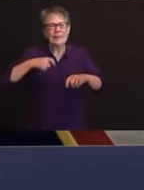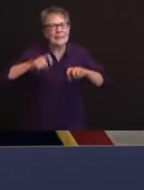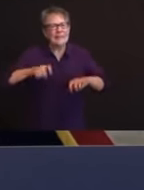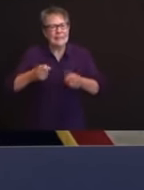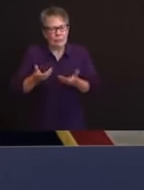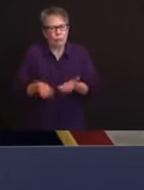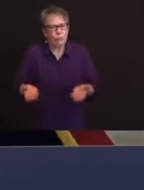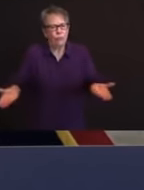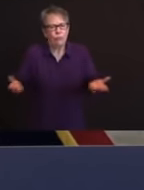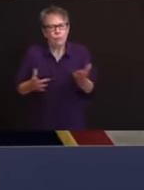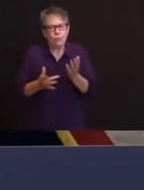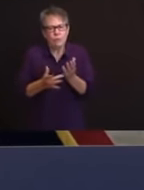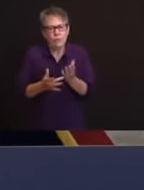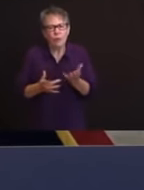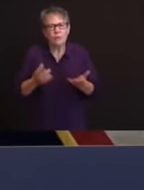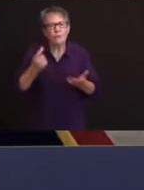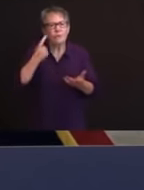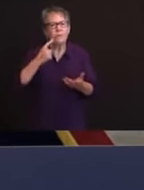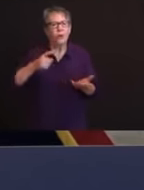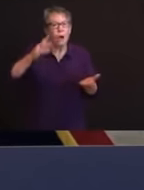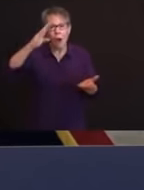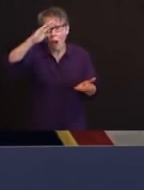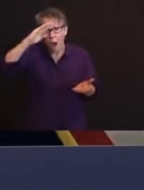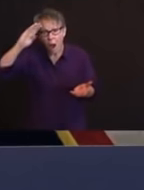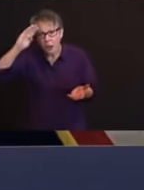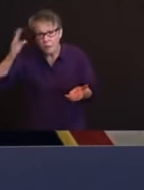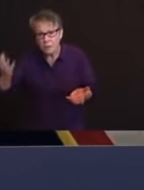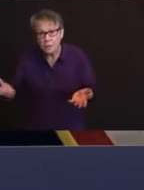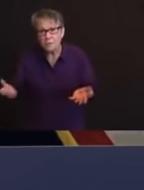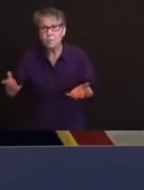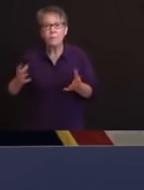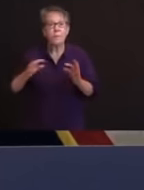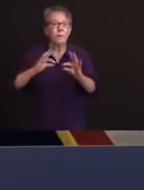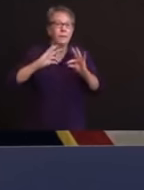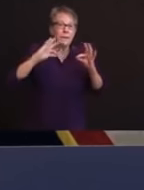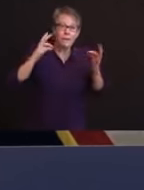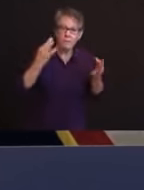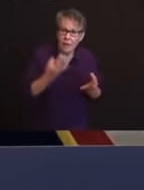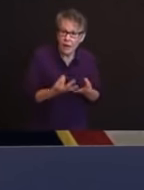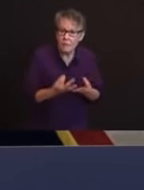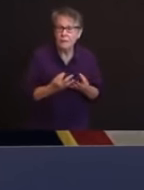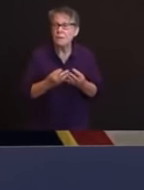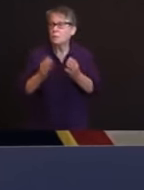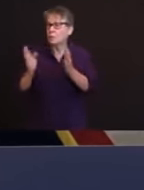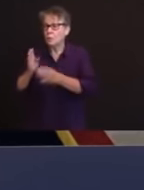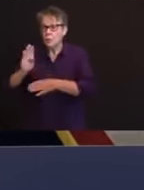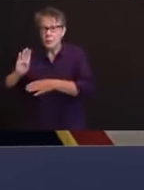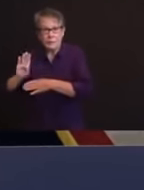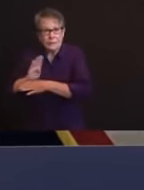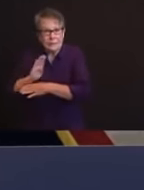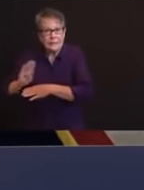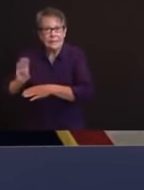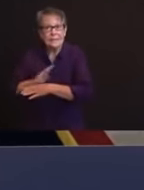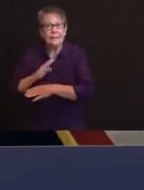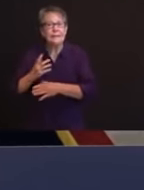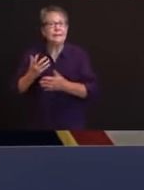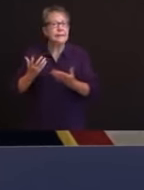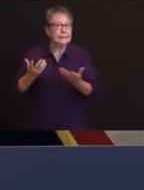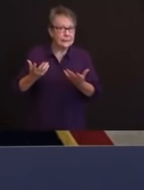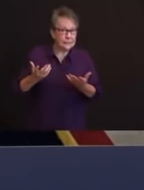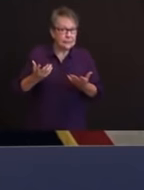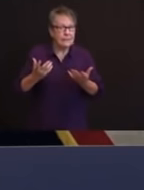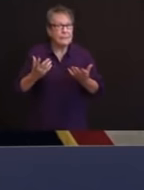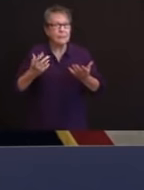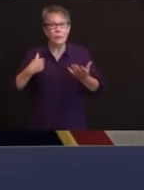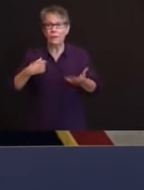to our nonprofits to our individual families, to meet this crisis. And so I want to say unequivocally, it is